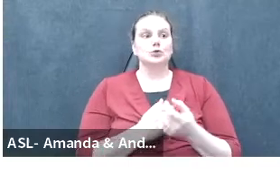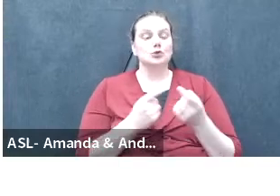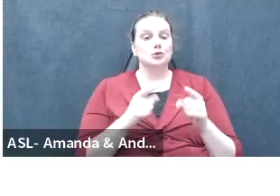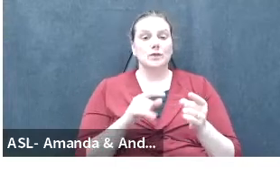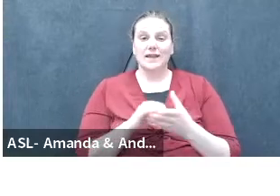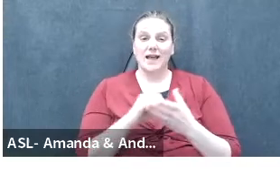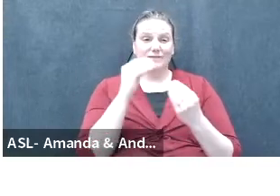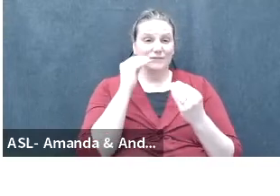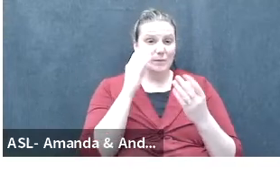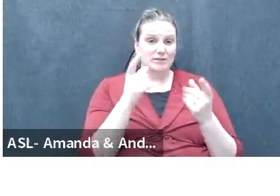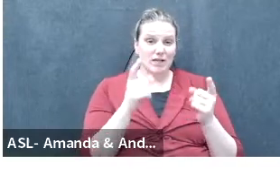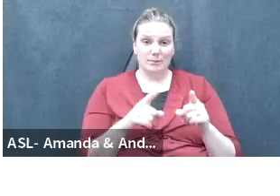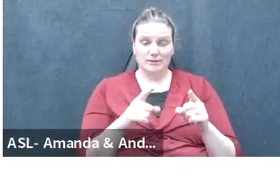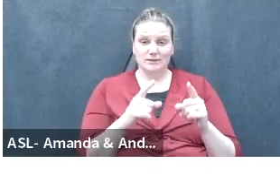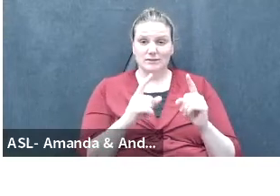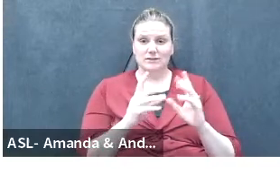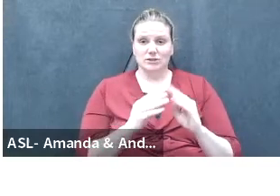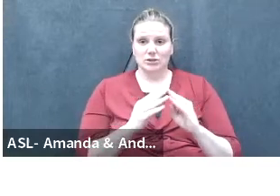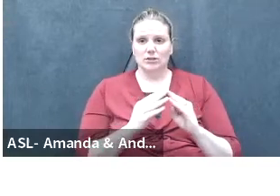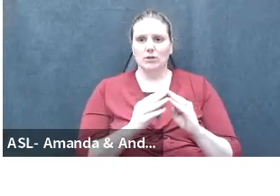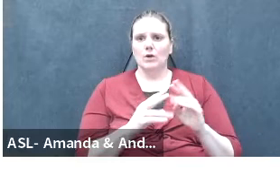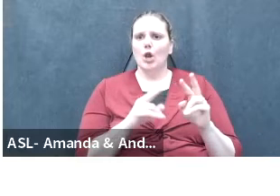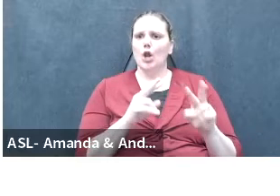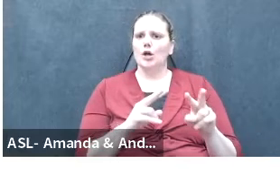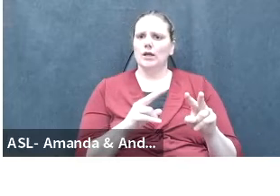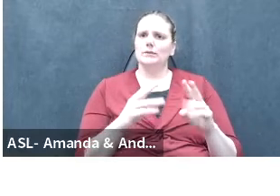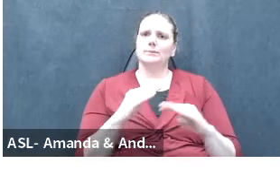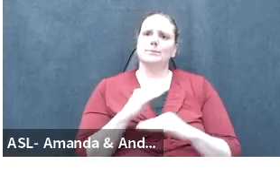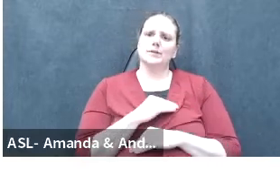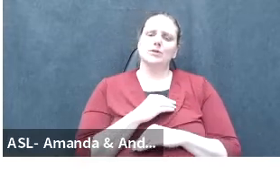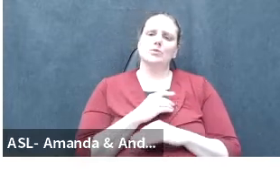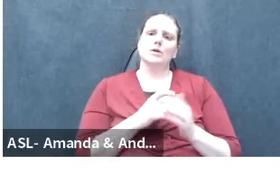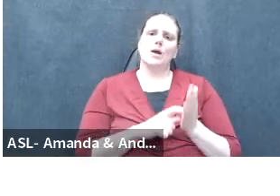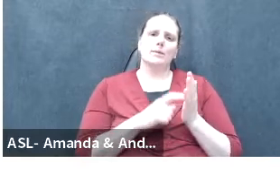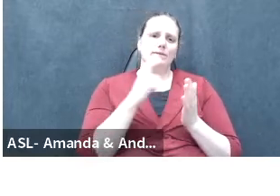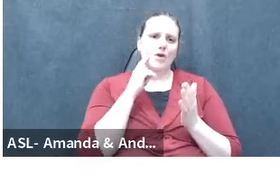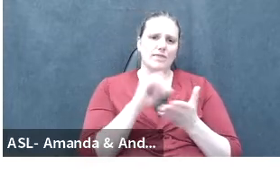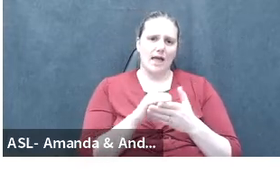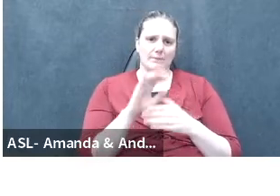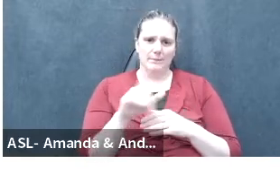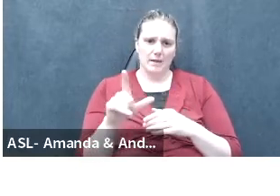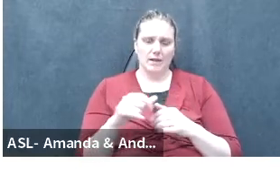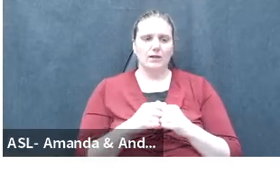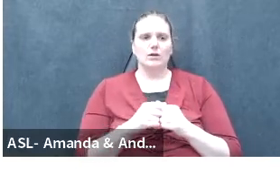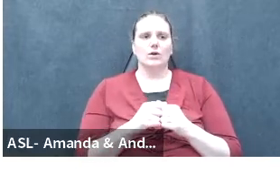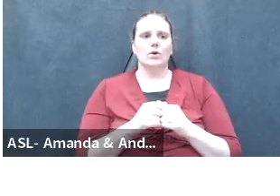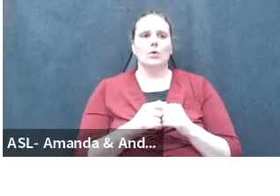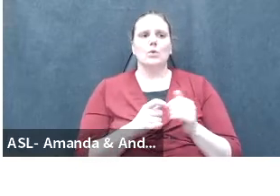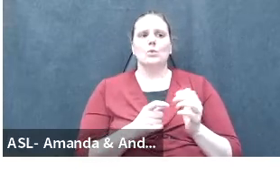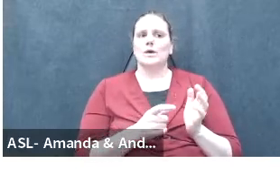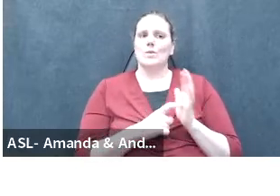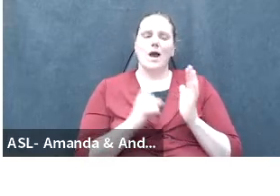information gathering sessions, we're looking at meeting the requirements and the spirit of the bill. It also required us to